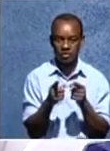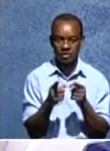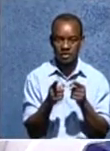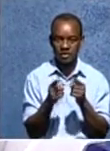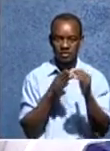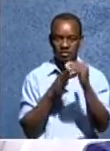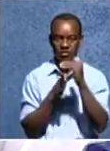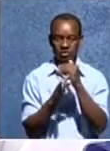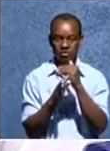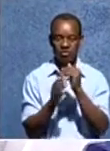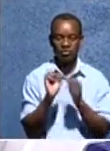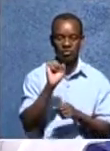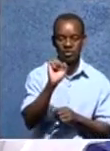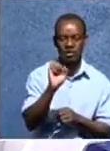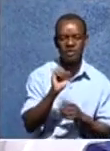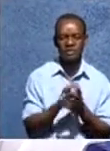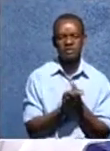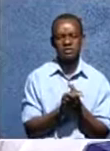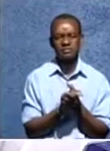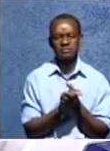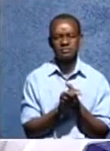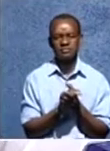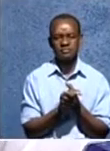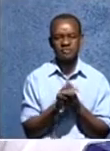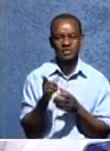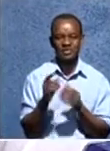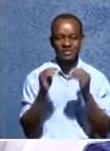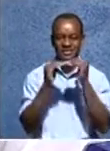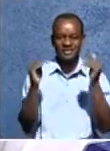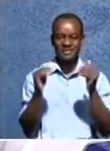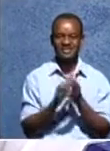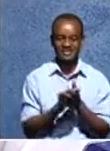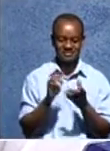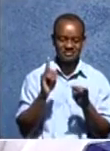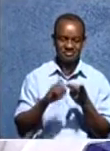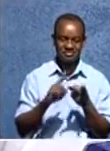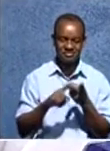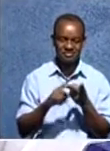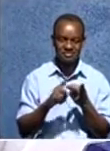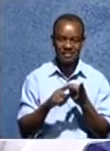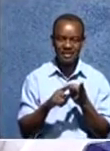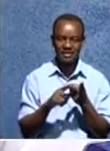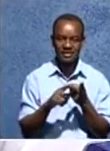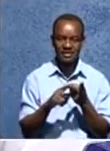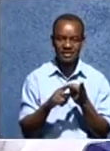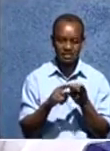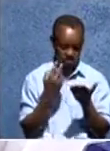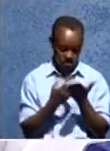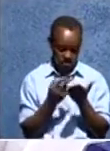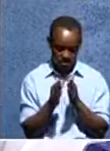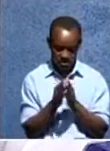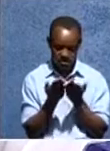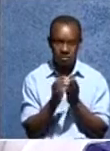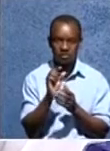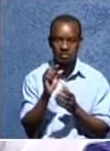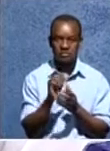how you have to position things in your room. Those are the standards. And we have those. We even have the booklet. So if you contact the inspectorate department